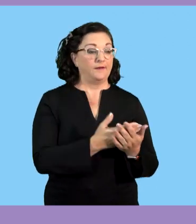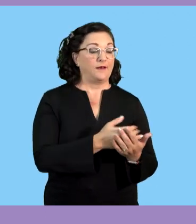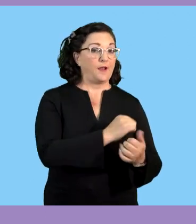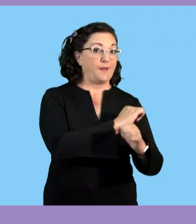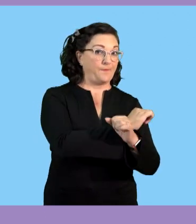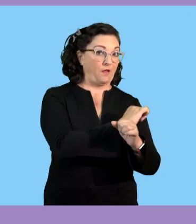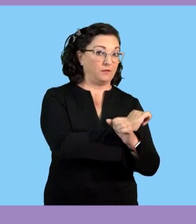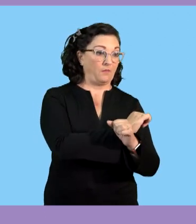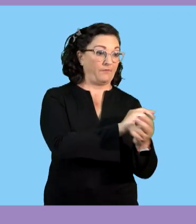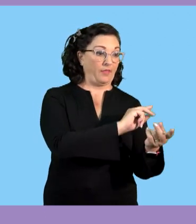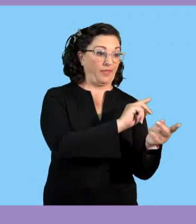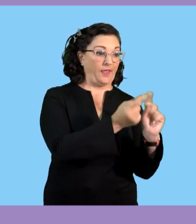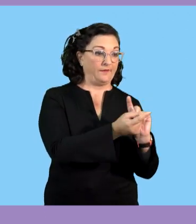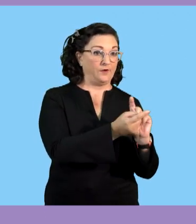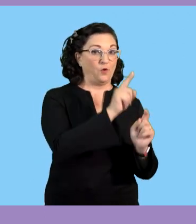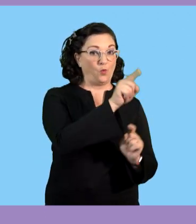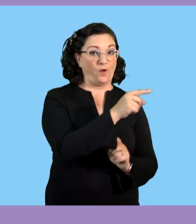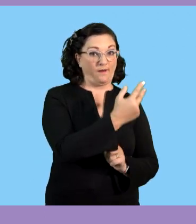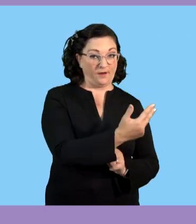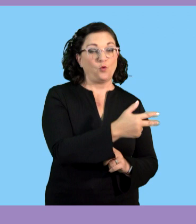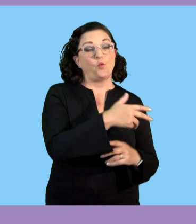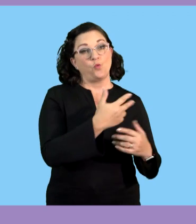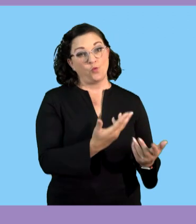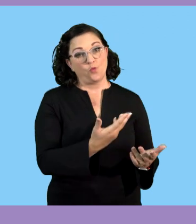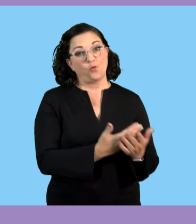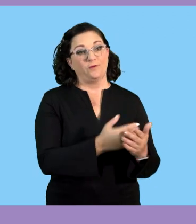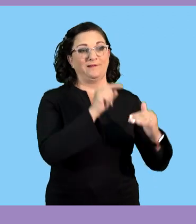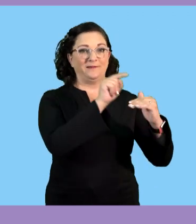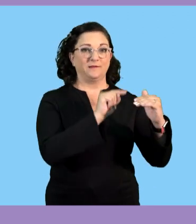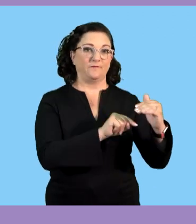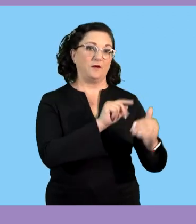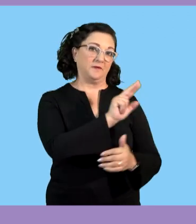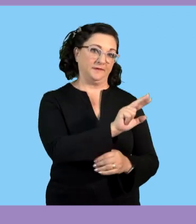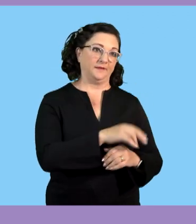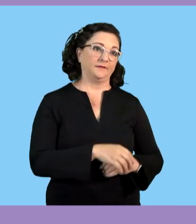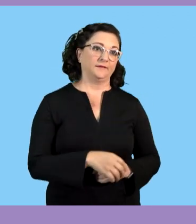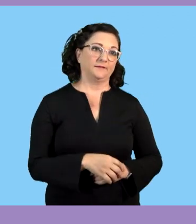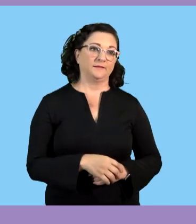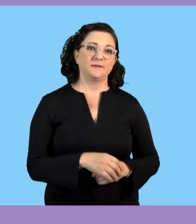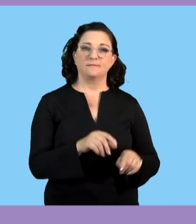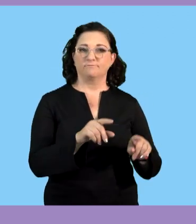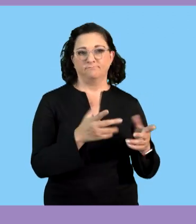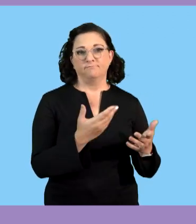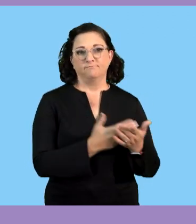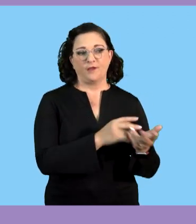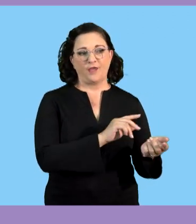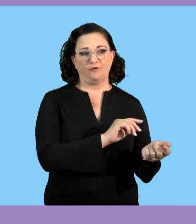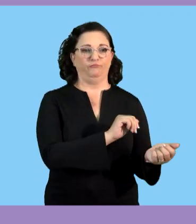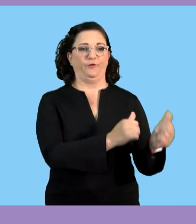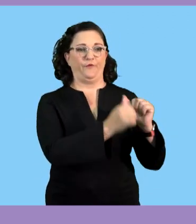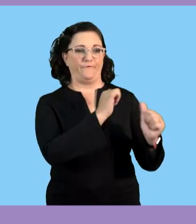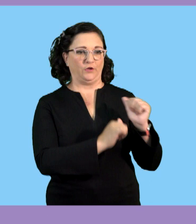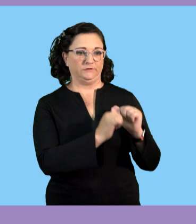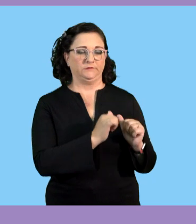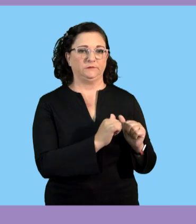by the multiplicative inverse, which is 1/8, or we can divide by 8. We are reversing a process that was done. So